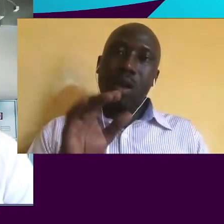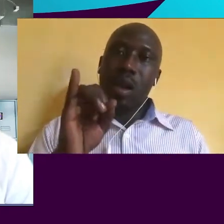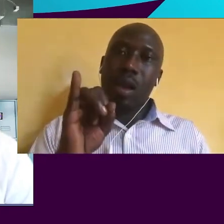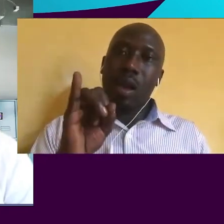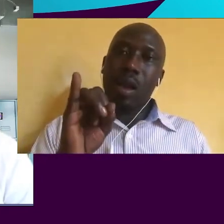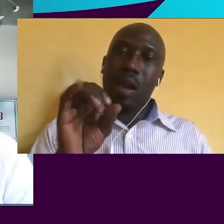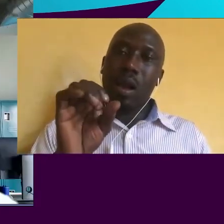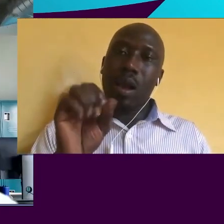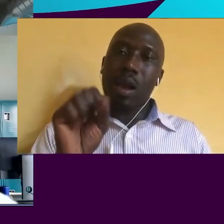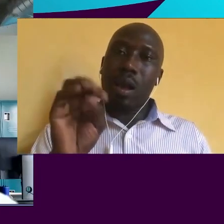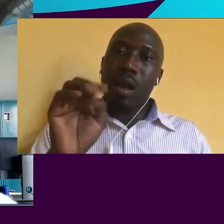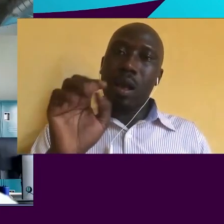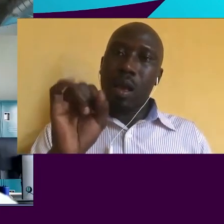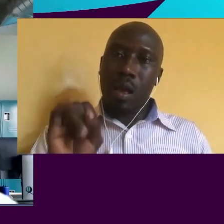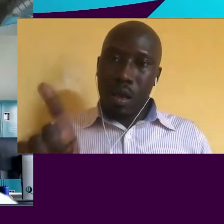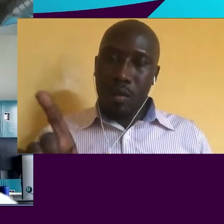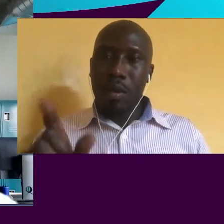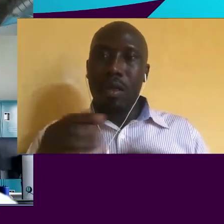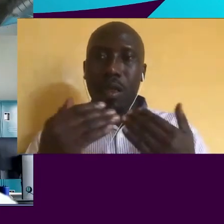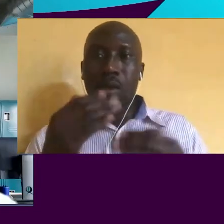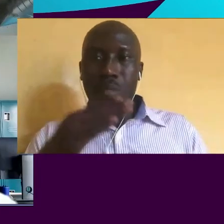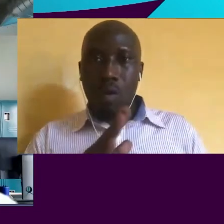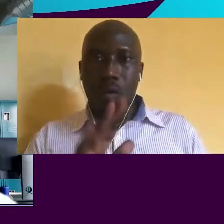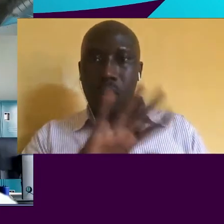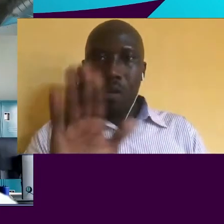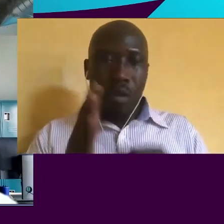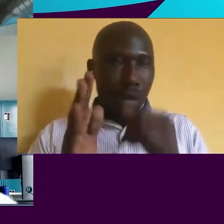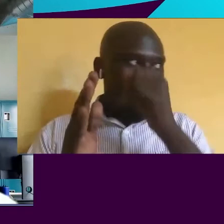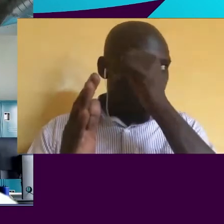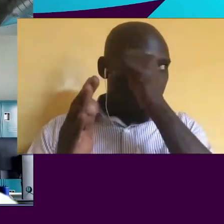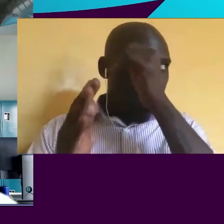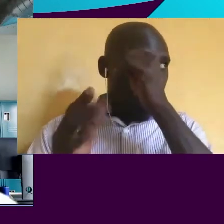Thank you very much, first of all, to you for the great